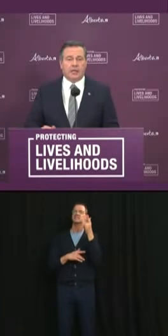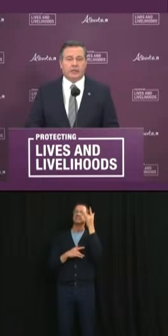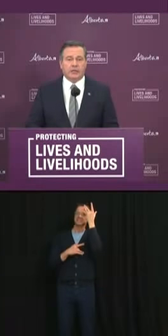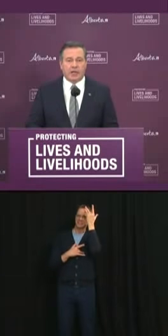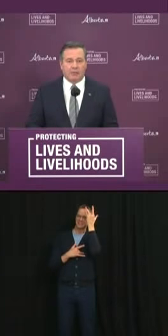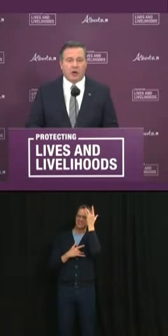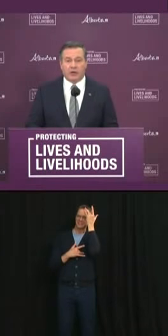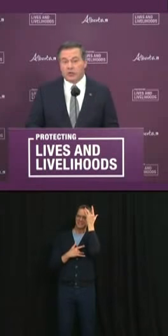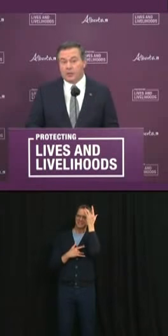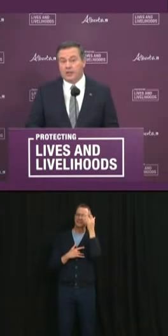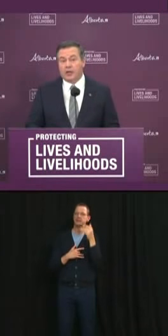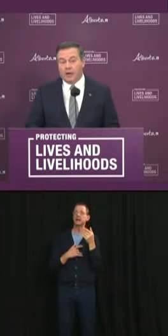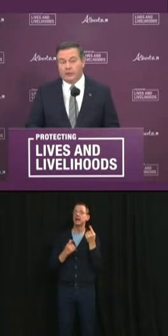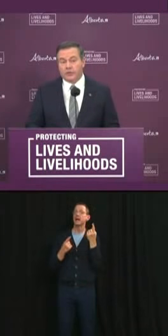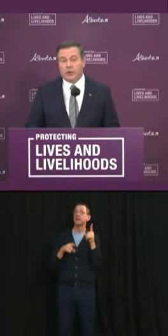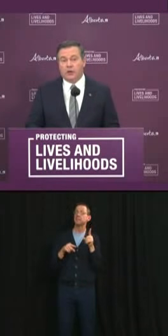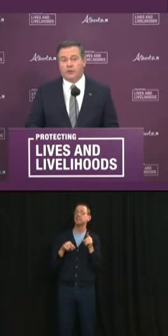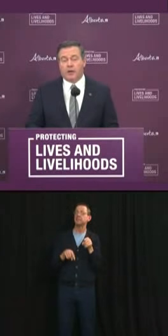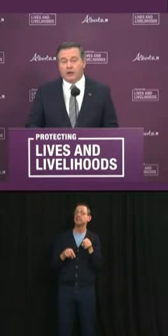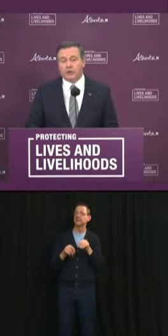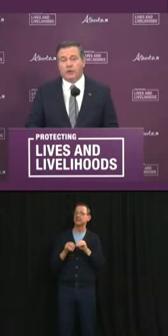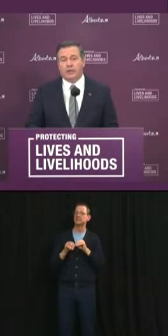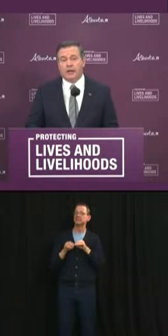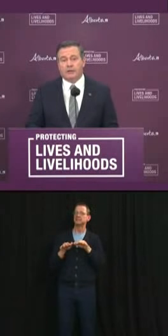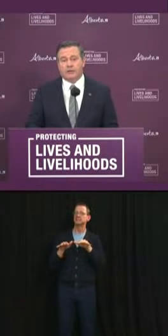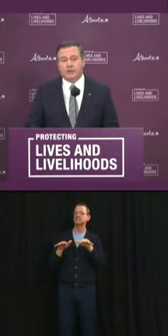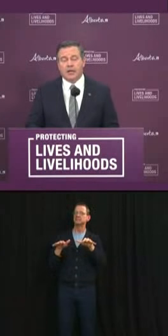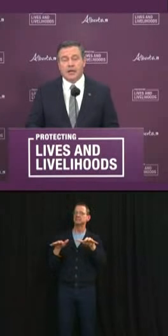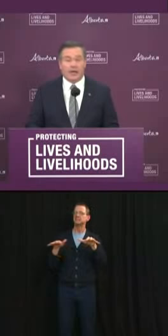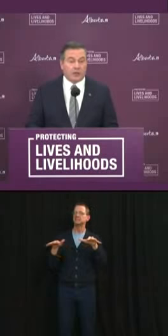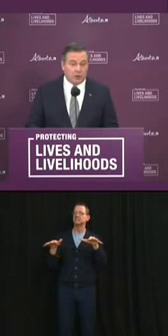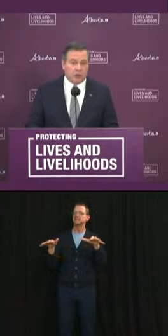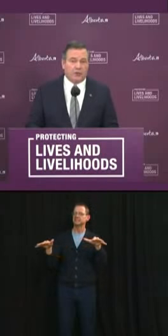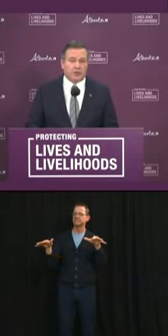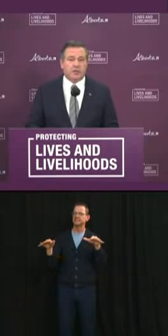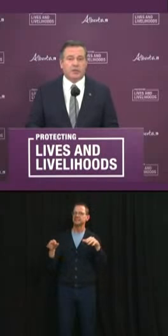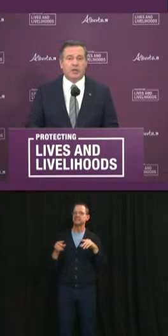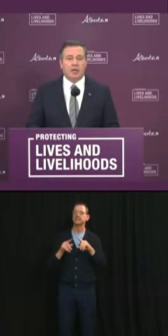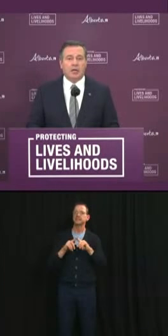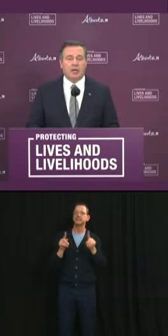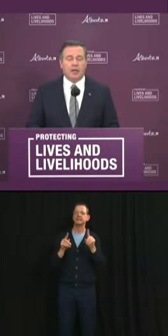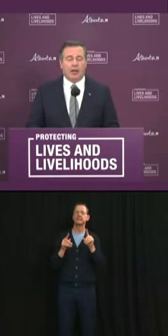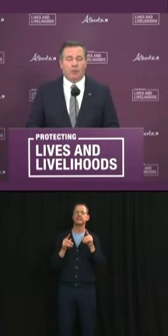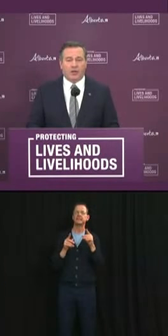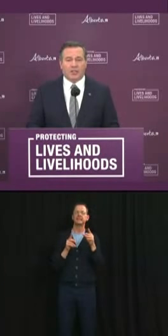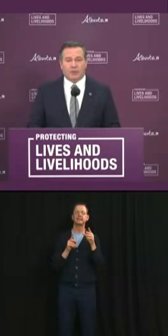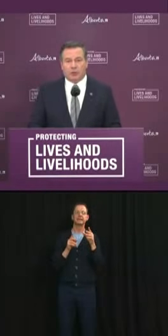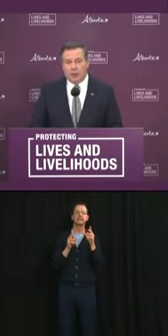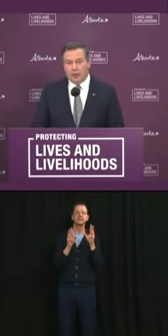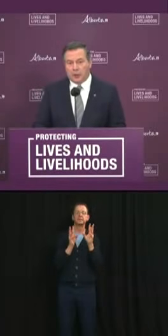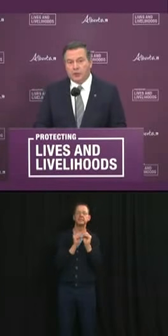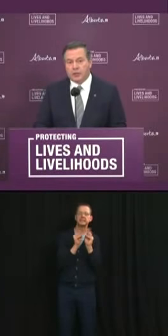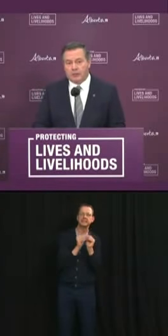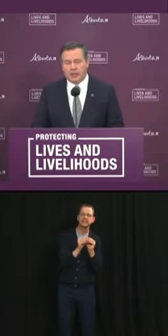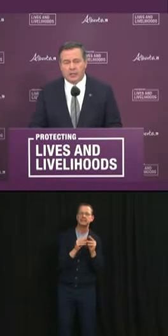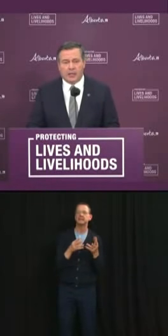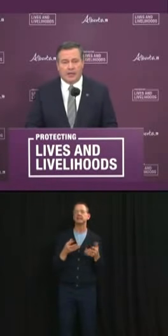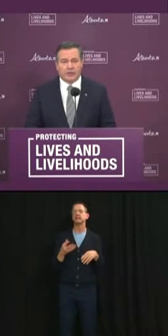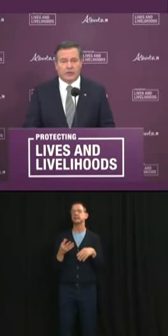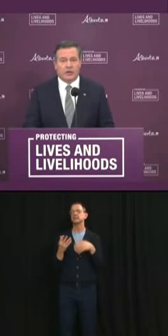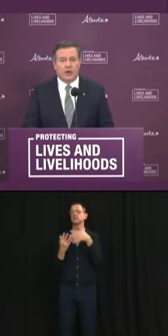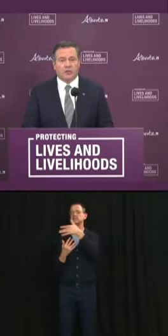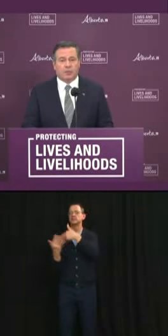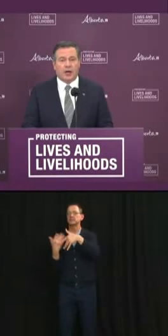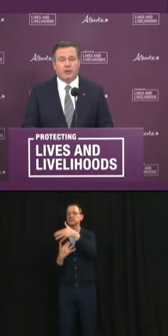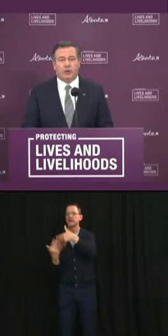first-generation cases then went on to spread to others through household encounters and social visits, and in one subsequent third-generation